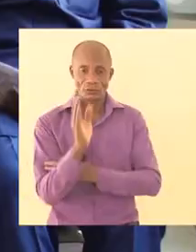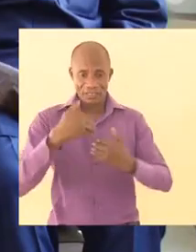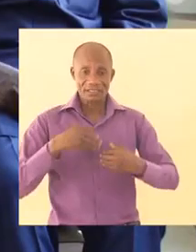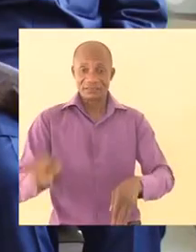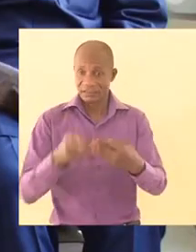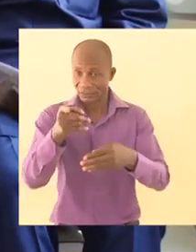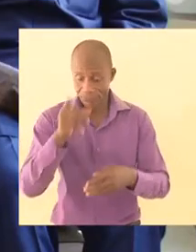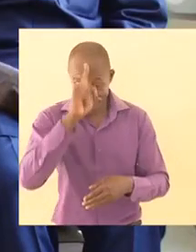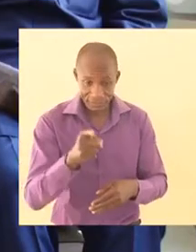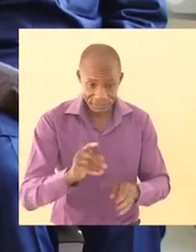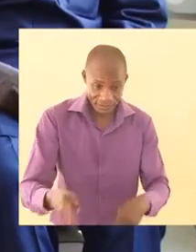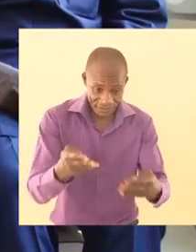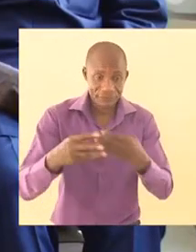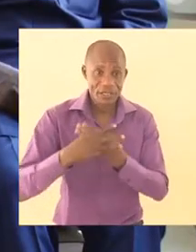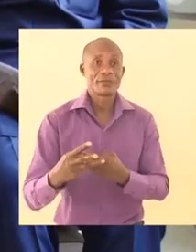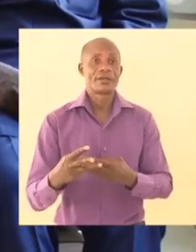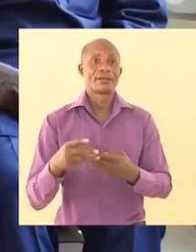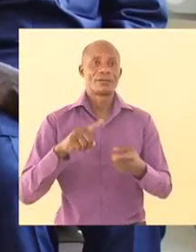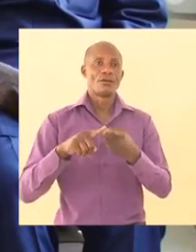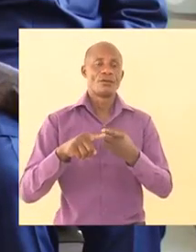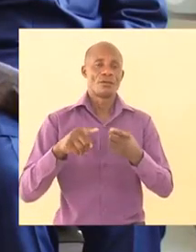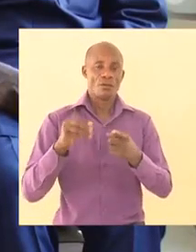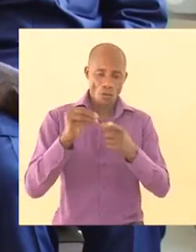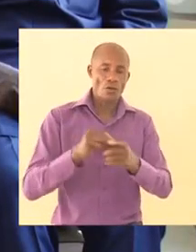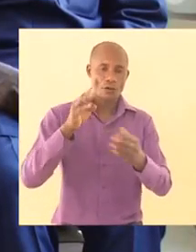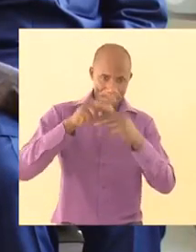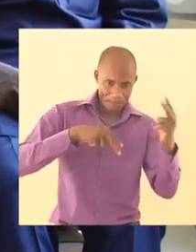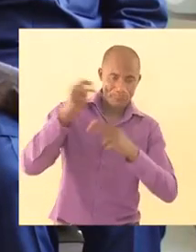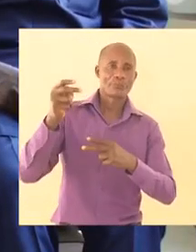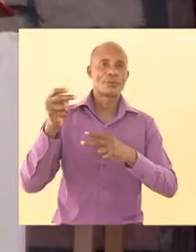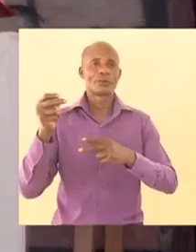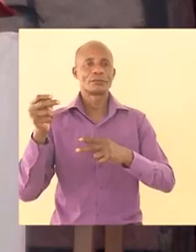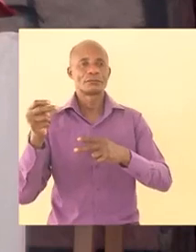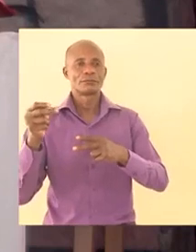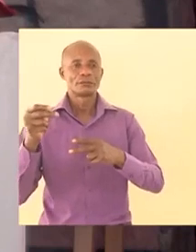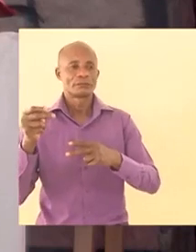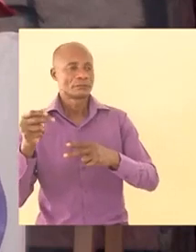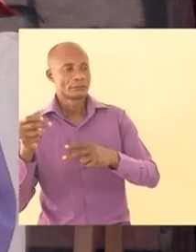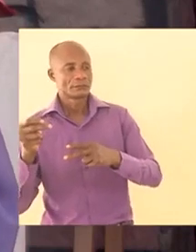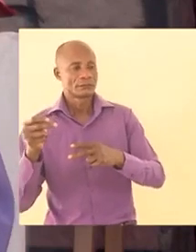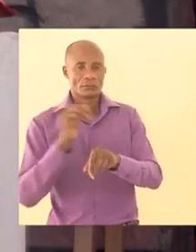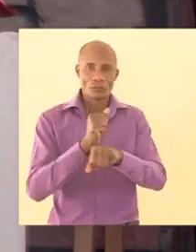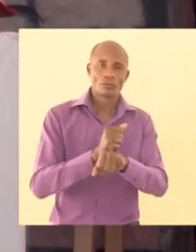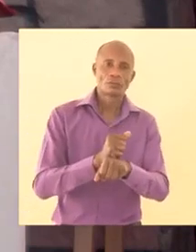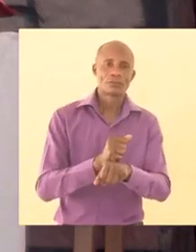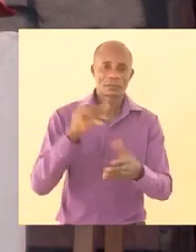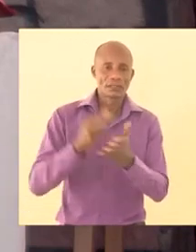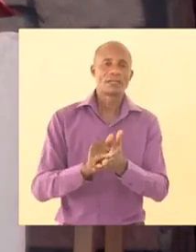plenty. Give it away or set up industry that involve that employs so many people.